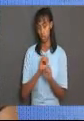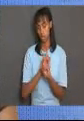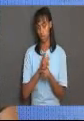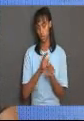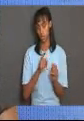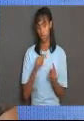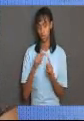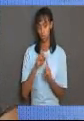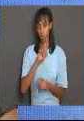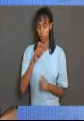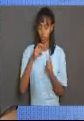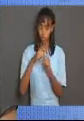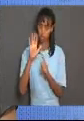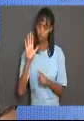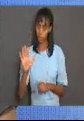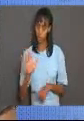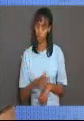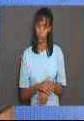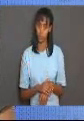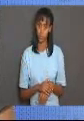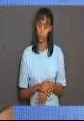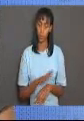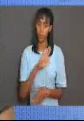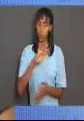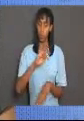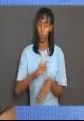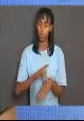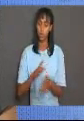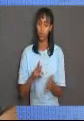answers to questions 1 to 5 on page